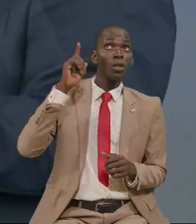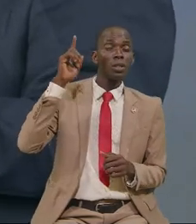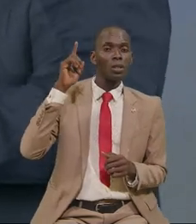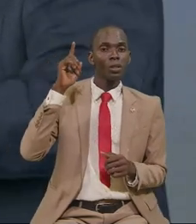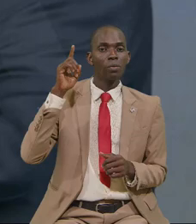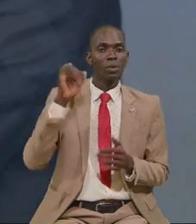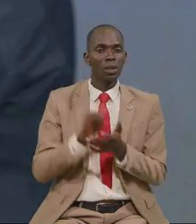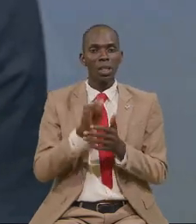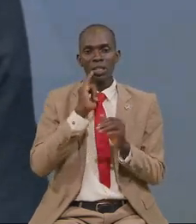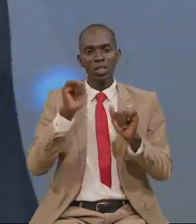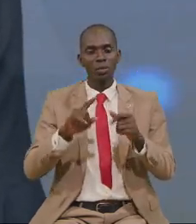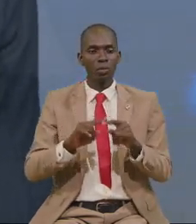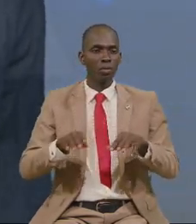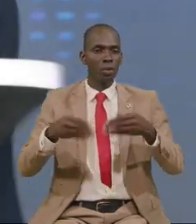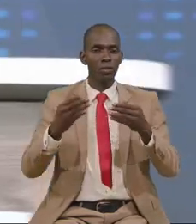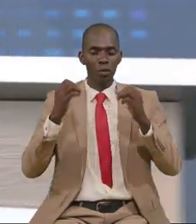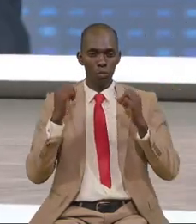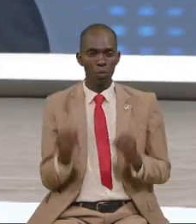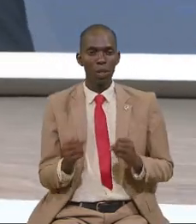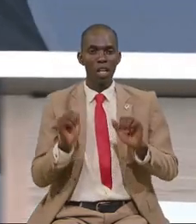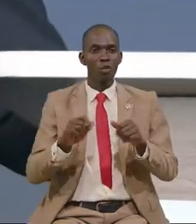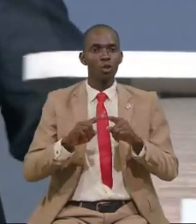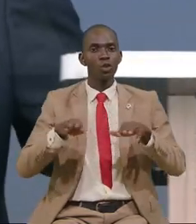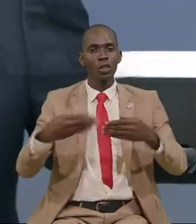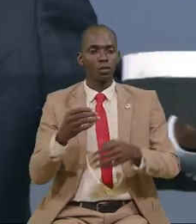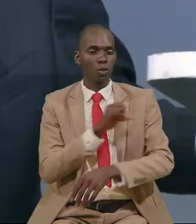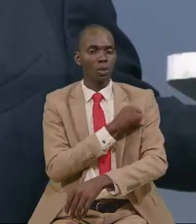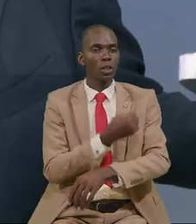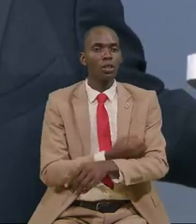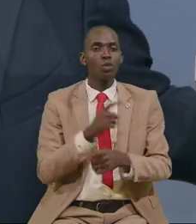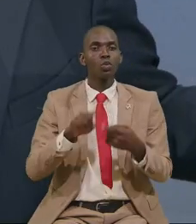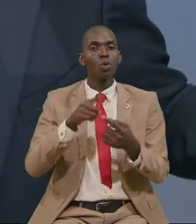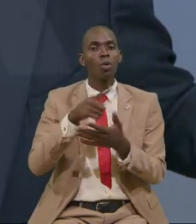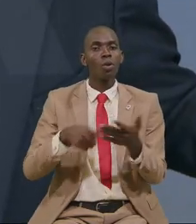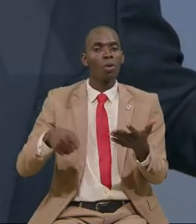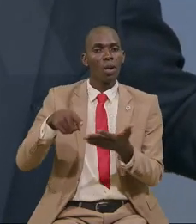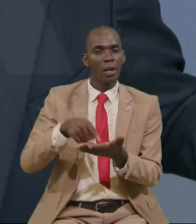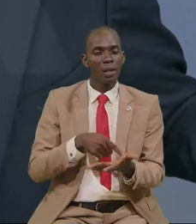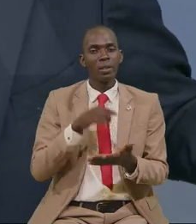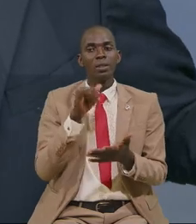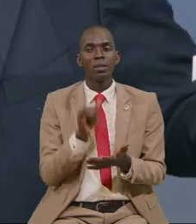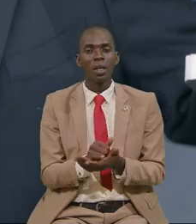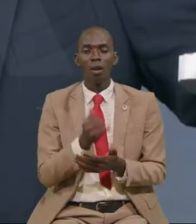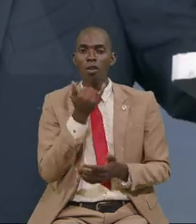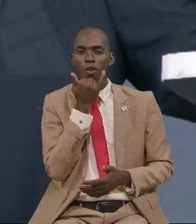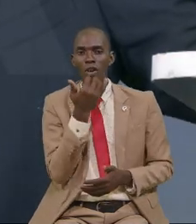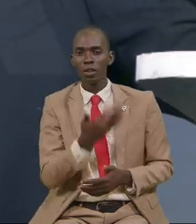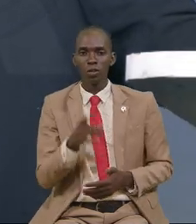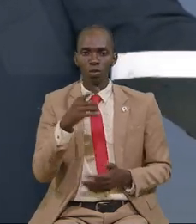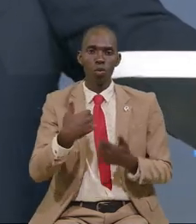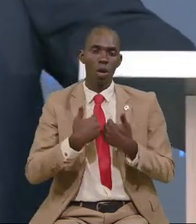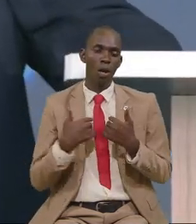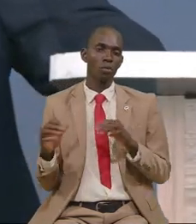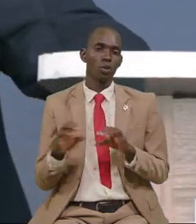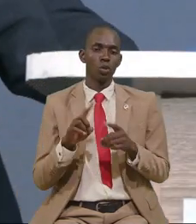you power, able to give you strength, to correct that wrong thing you have done, to